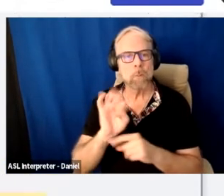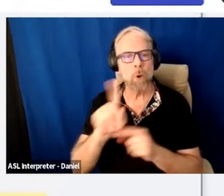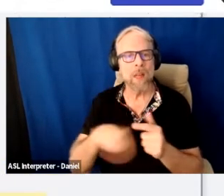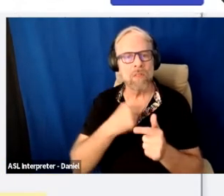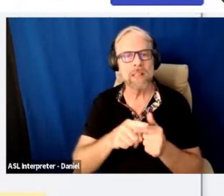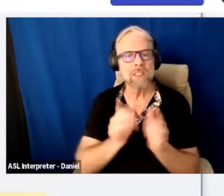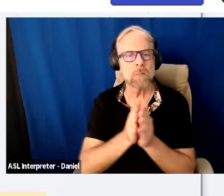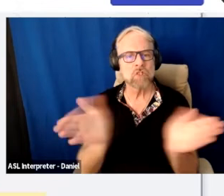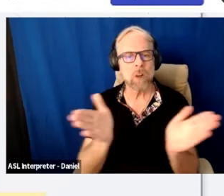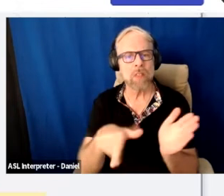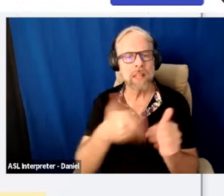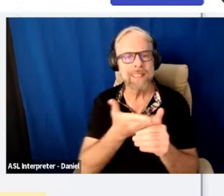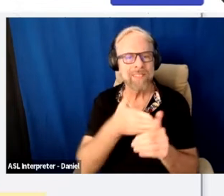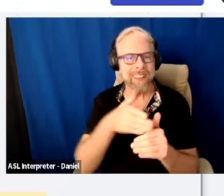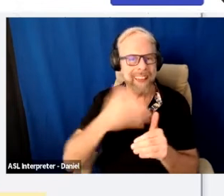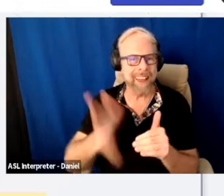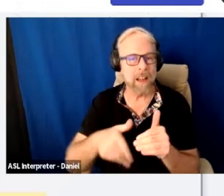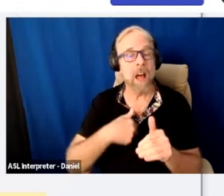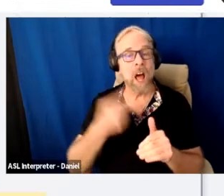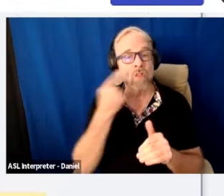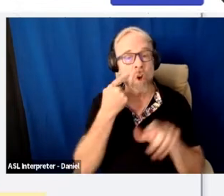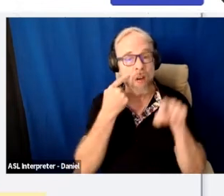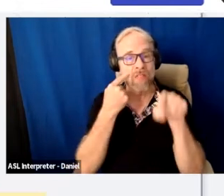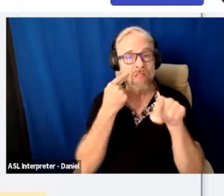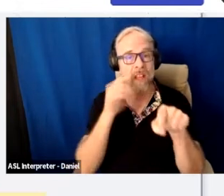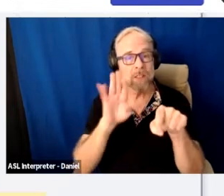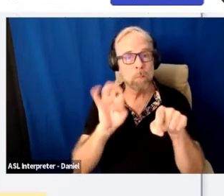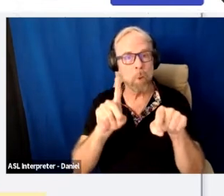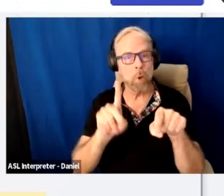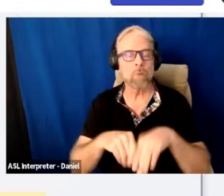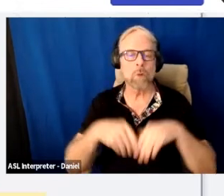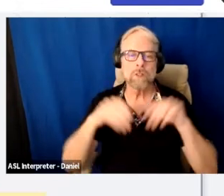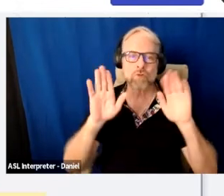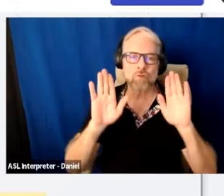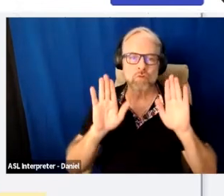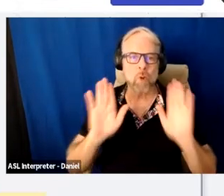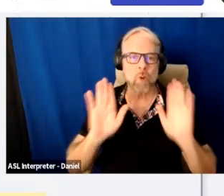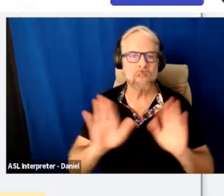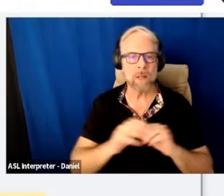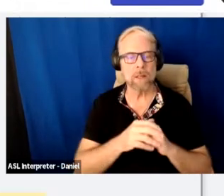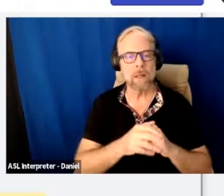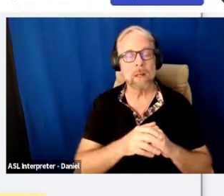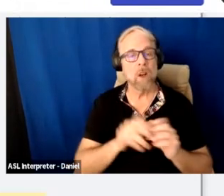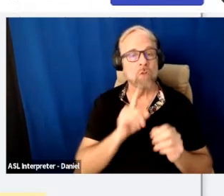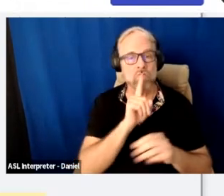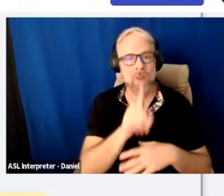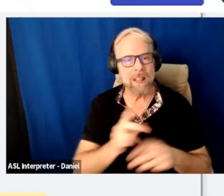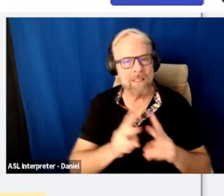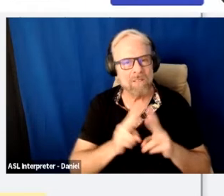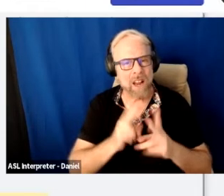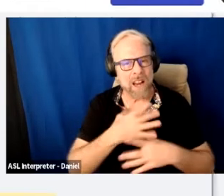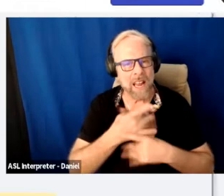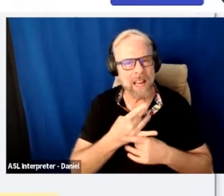end. I thought that this board was terrific and super interesting and raised